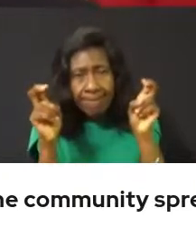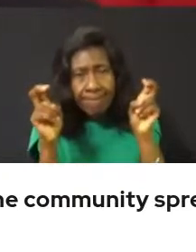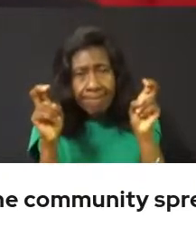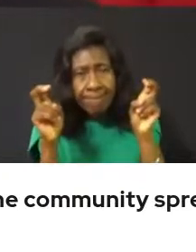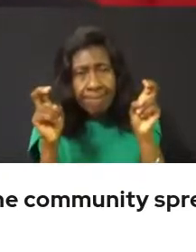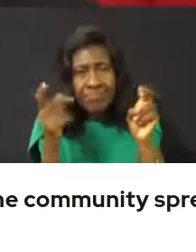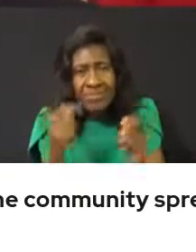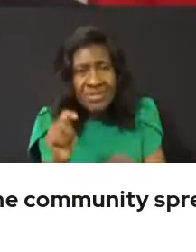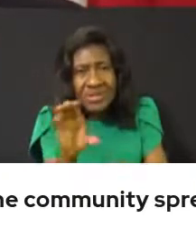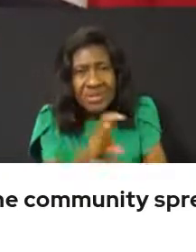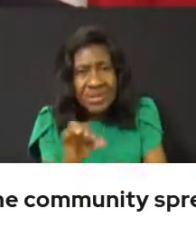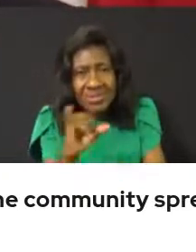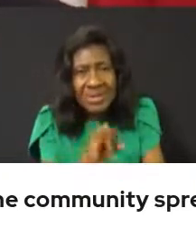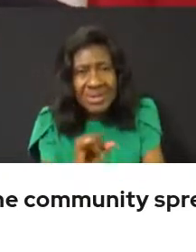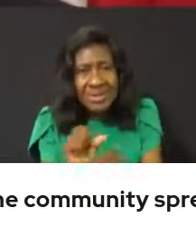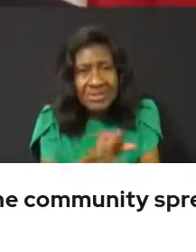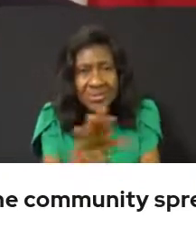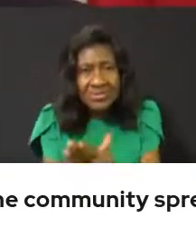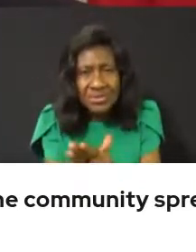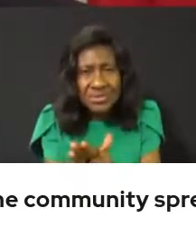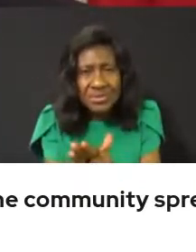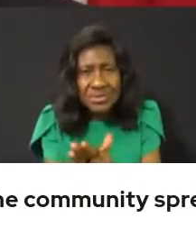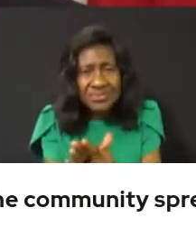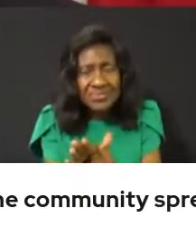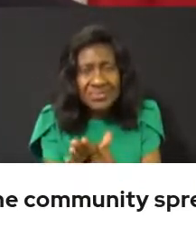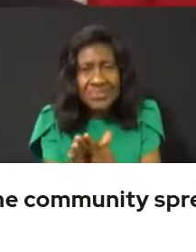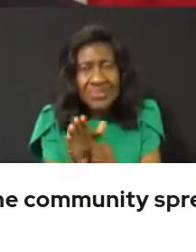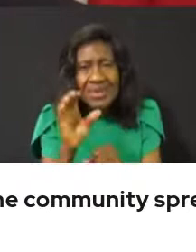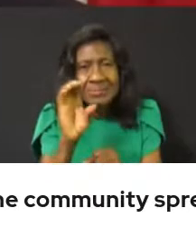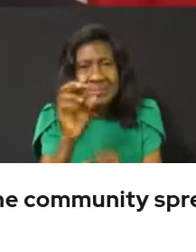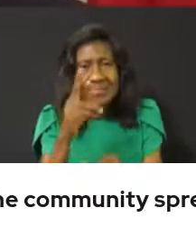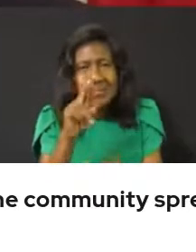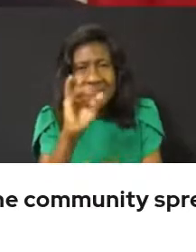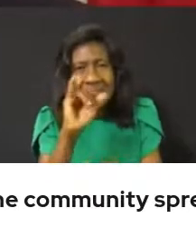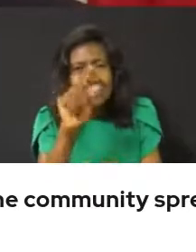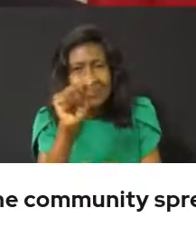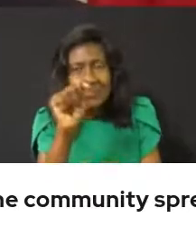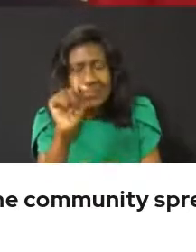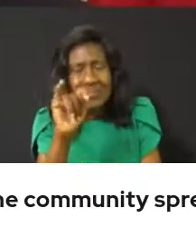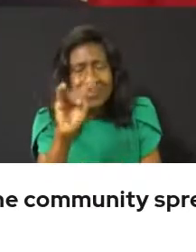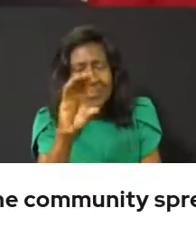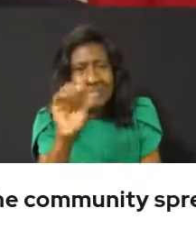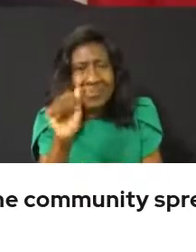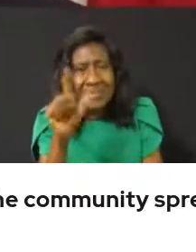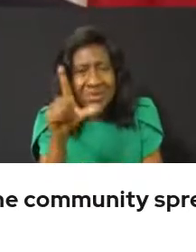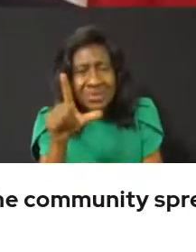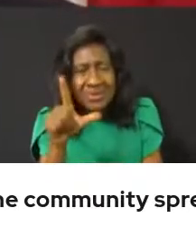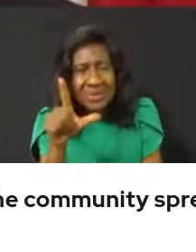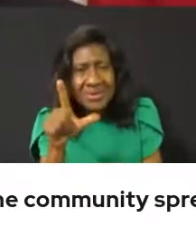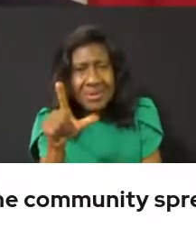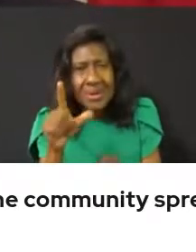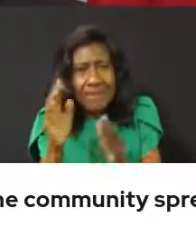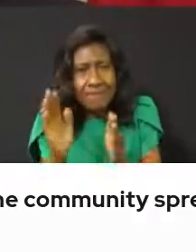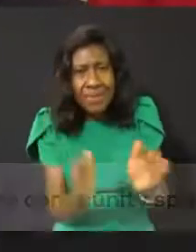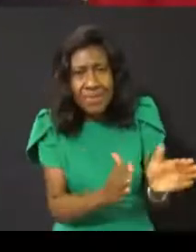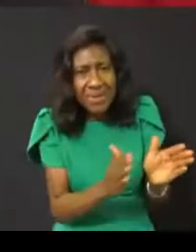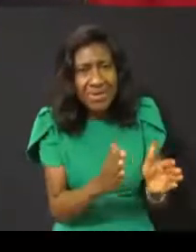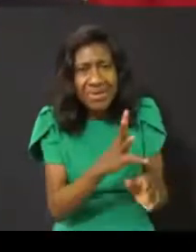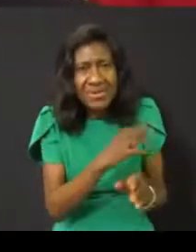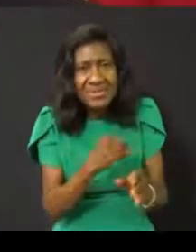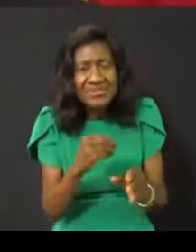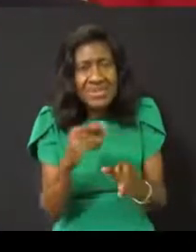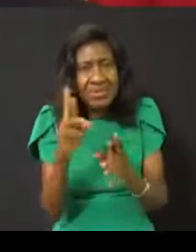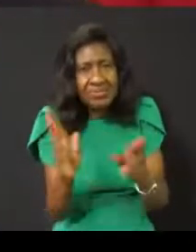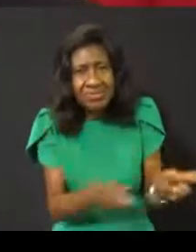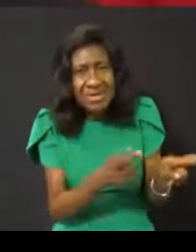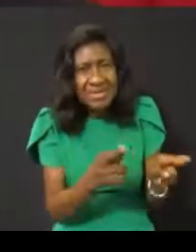the Cayman Islands COVID-19 Critical Preparedness, Readiness, and Response Plan.